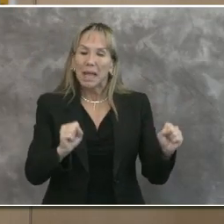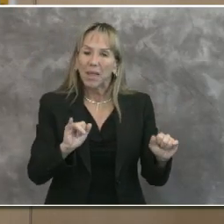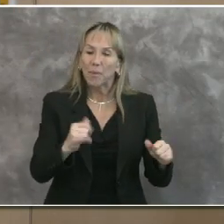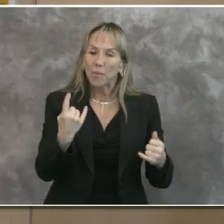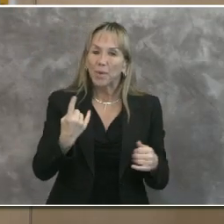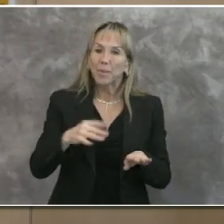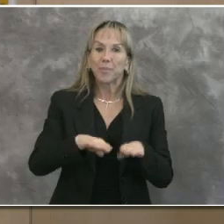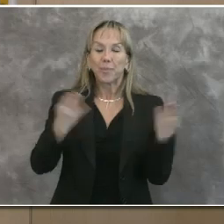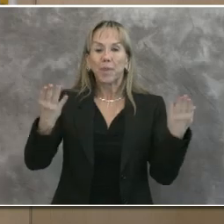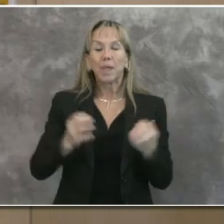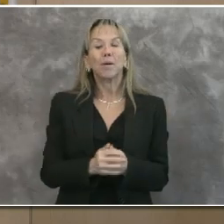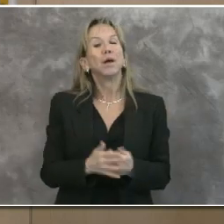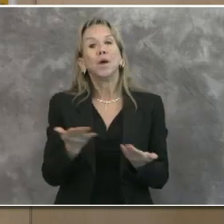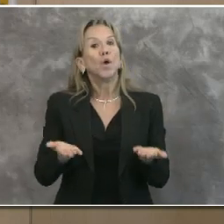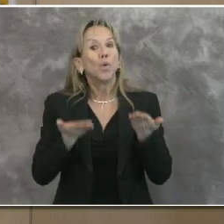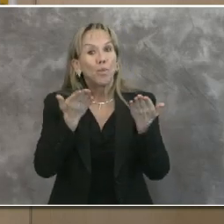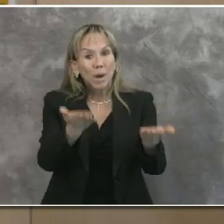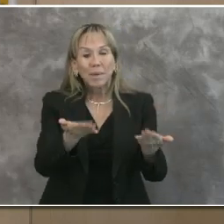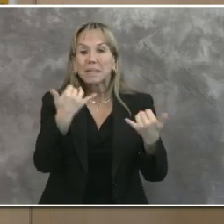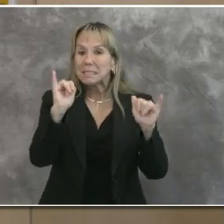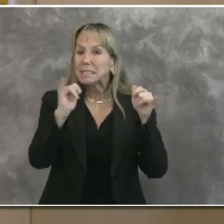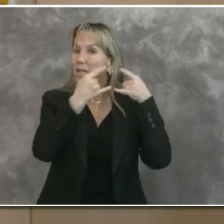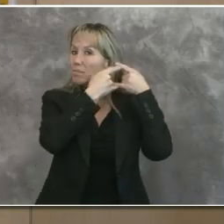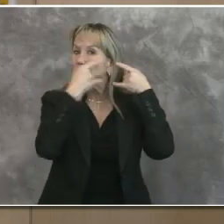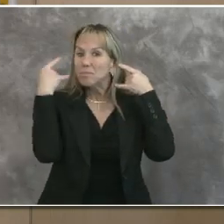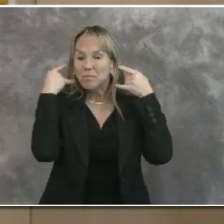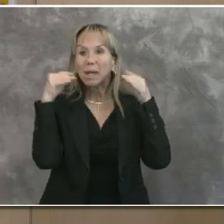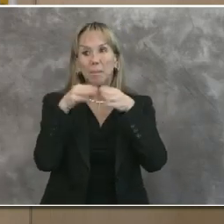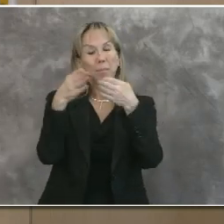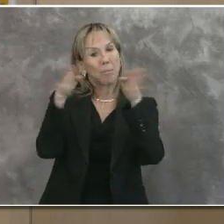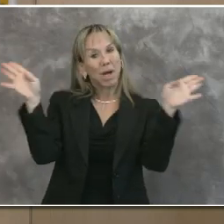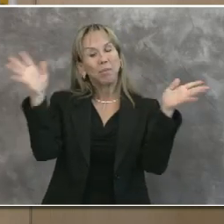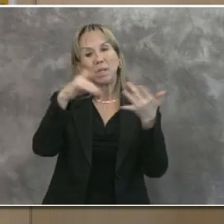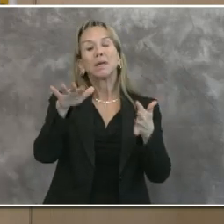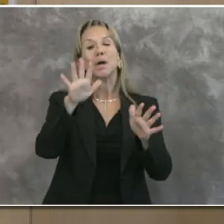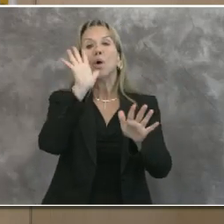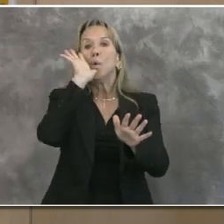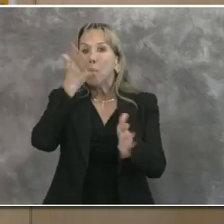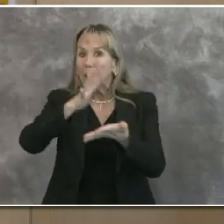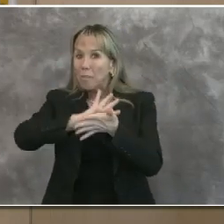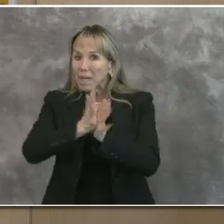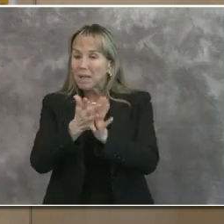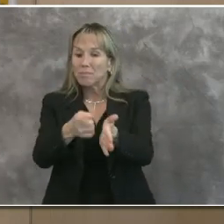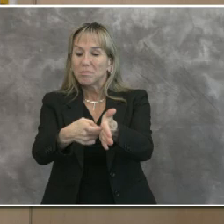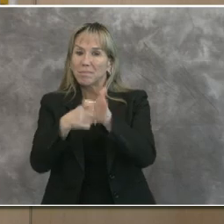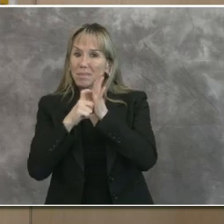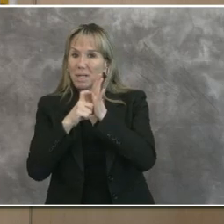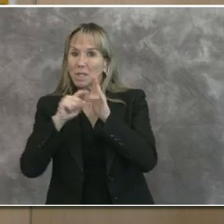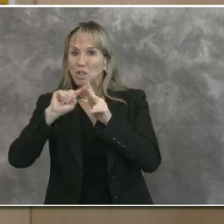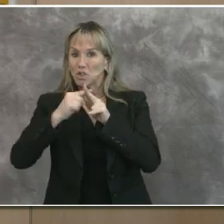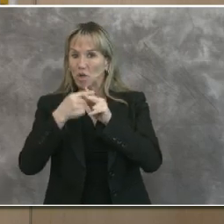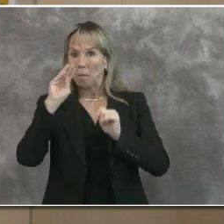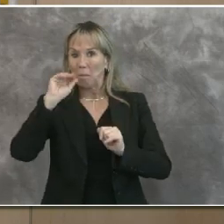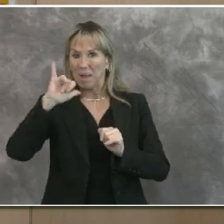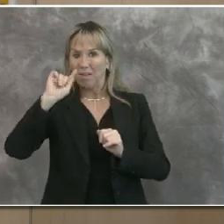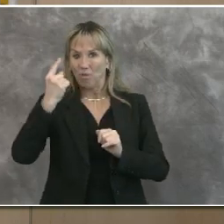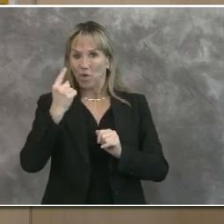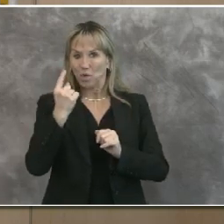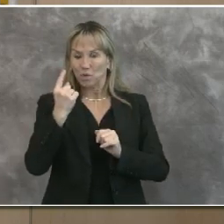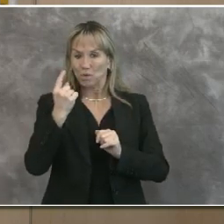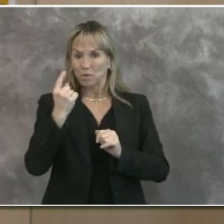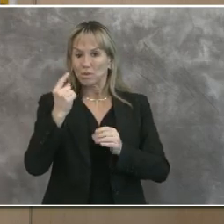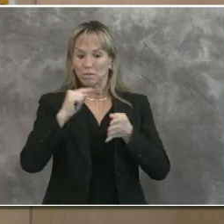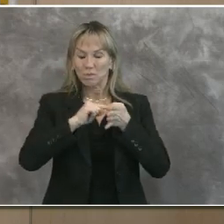to cover your face in public will still be in effect and will become mandatory at the beginning of May. We